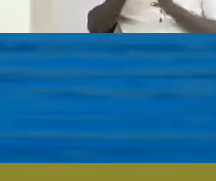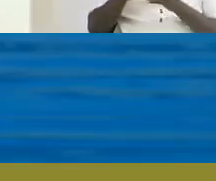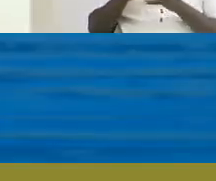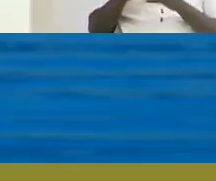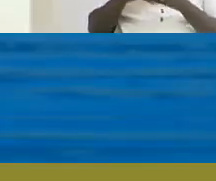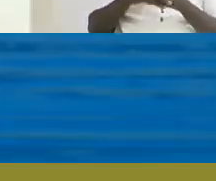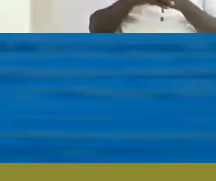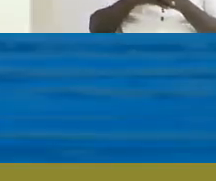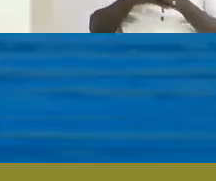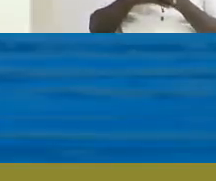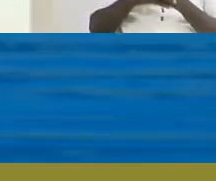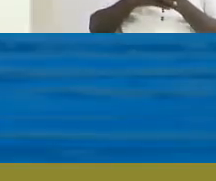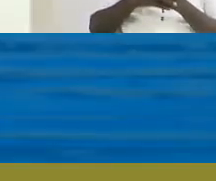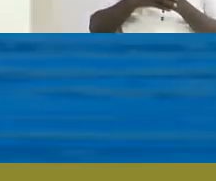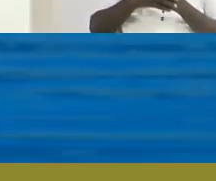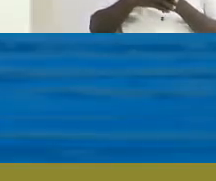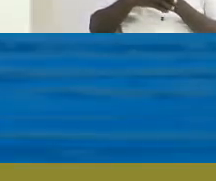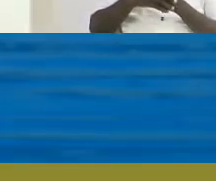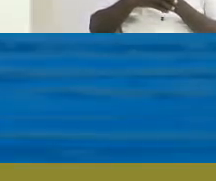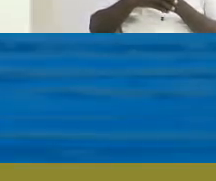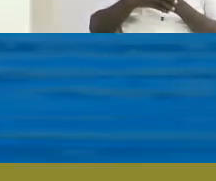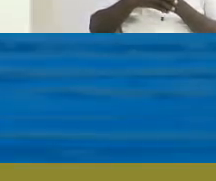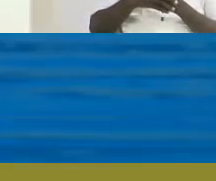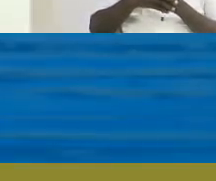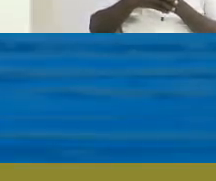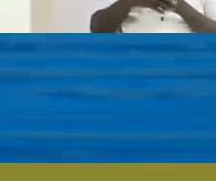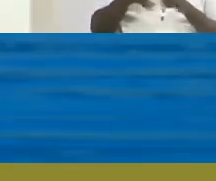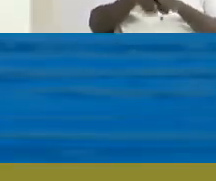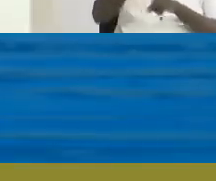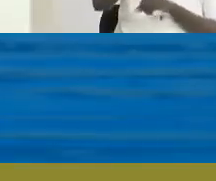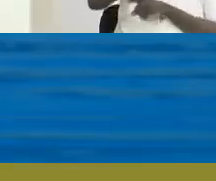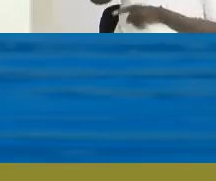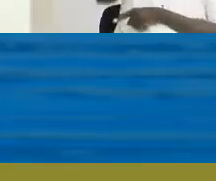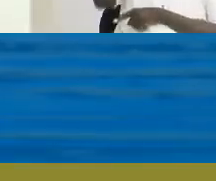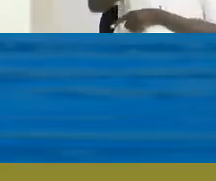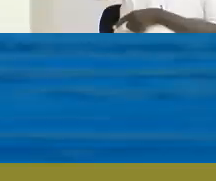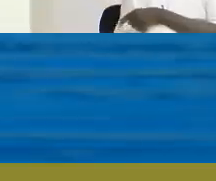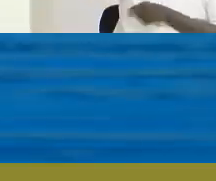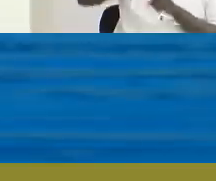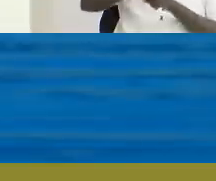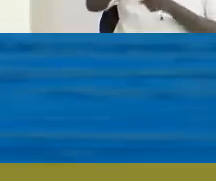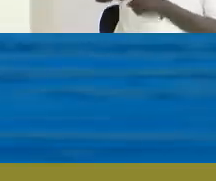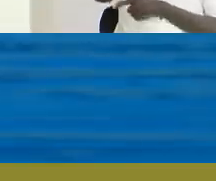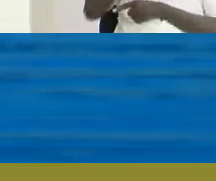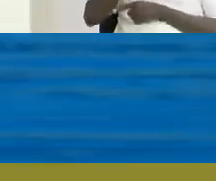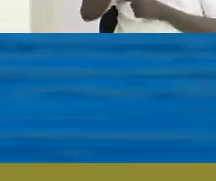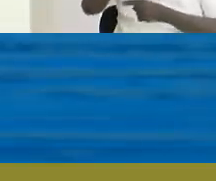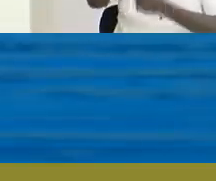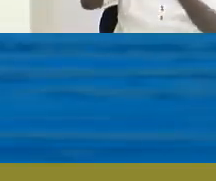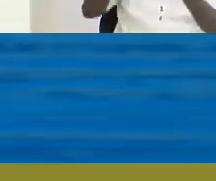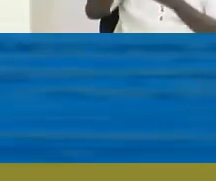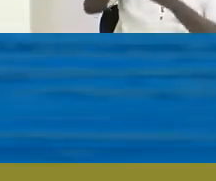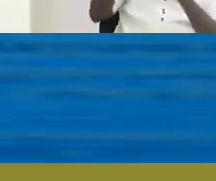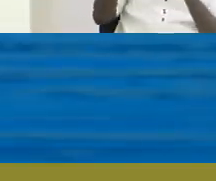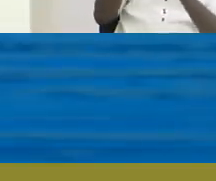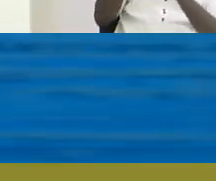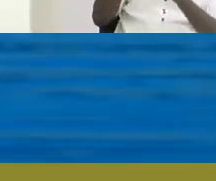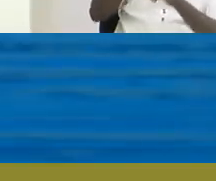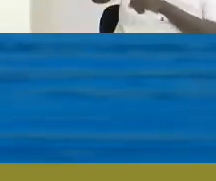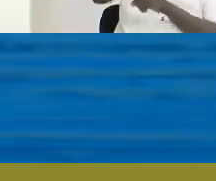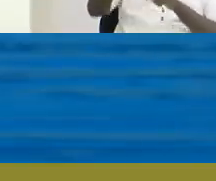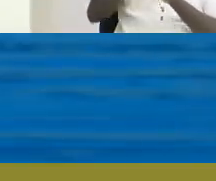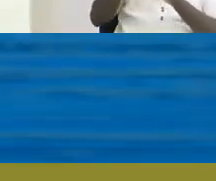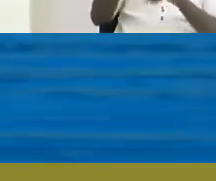You must have been so terribly hurt by this as to abort an official